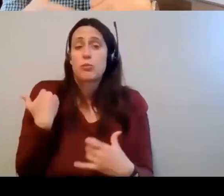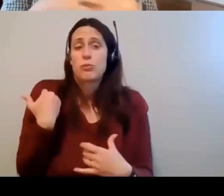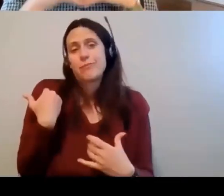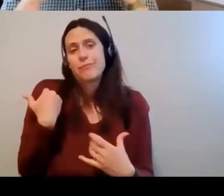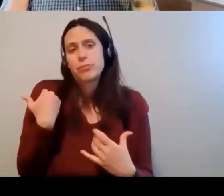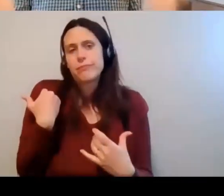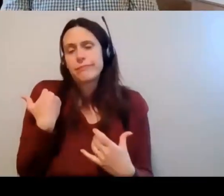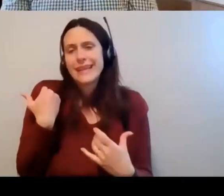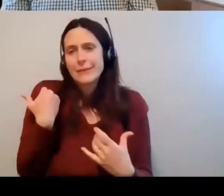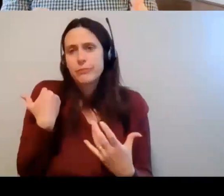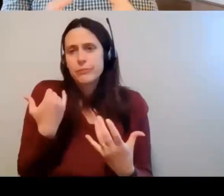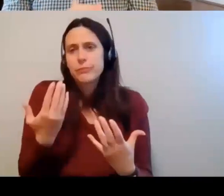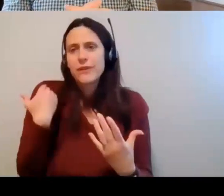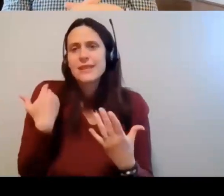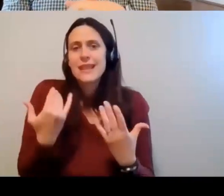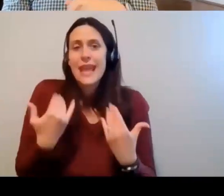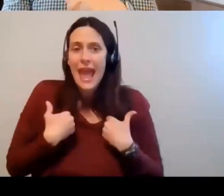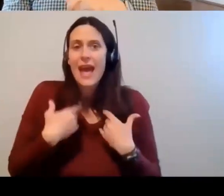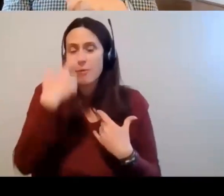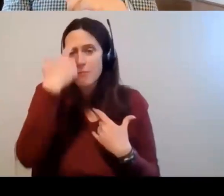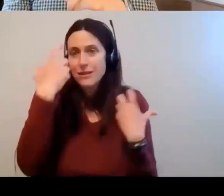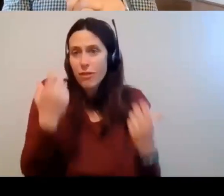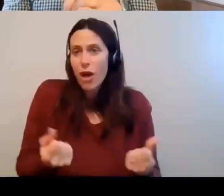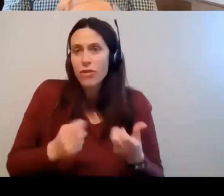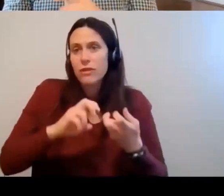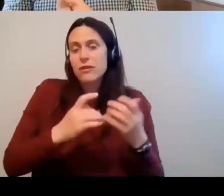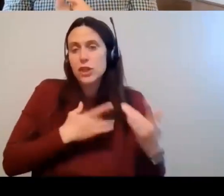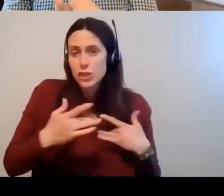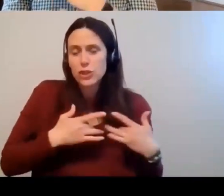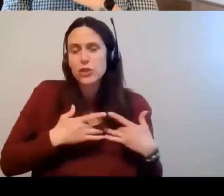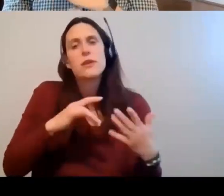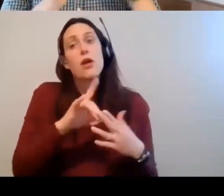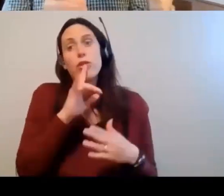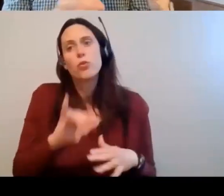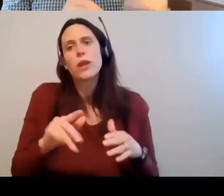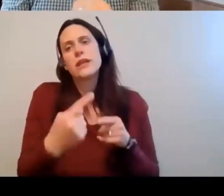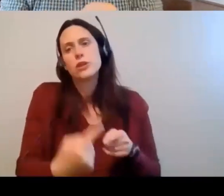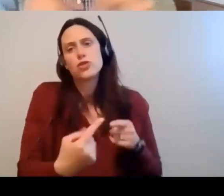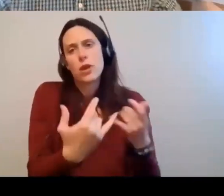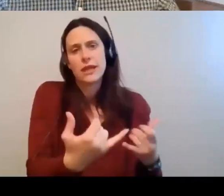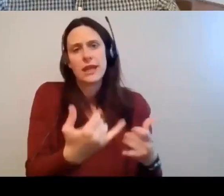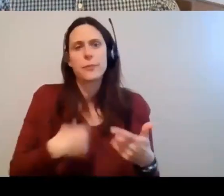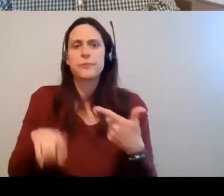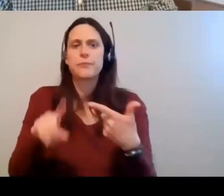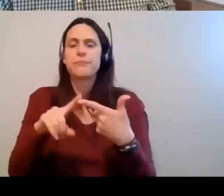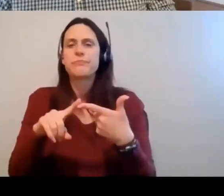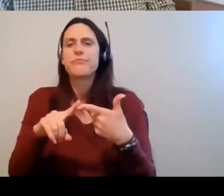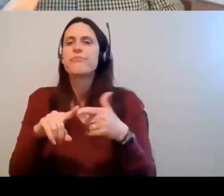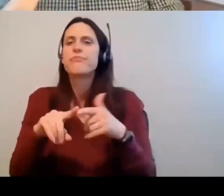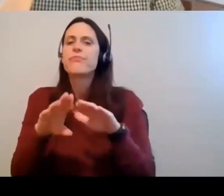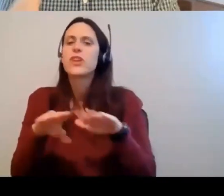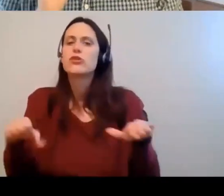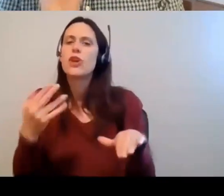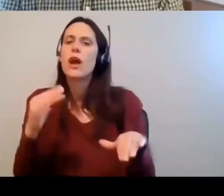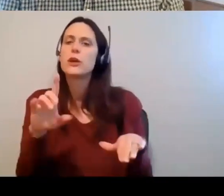conditions can absolutely be struggling as an increased risk factor right now. Childhood temperament, I'm just going to talk about this one really